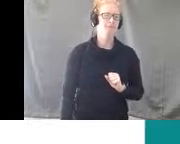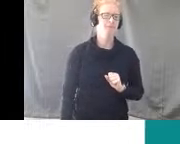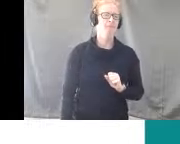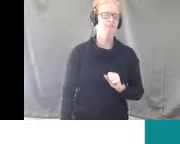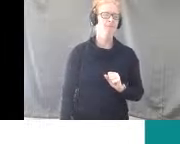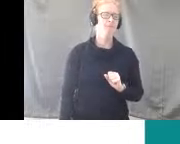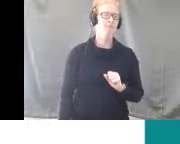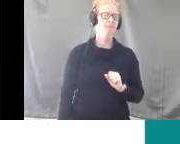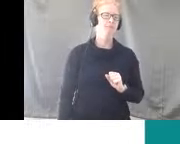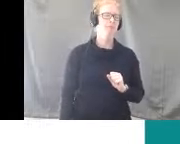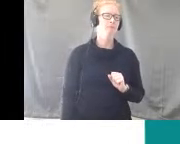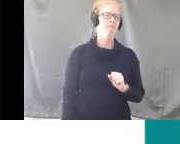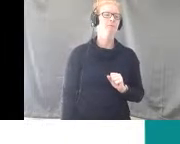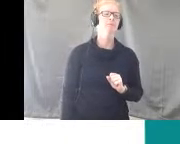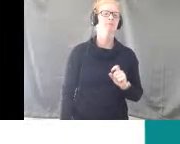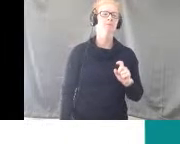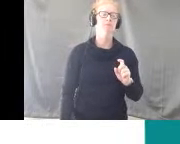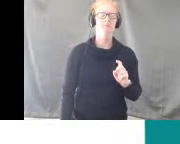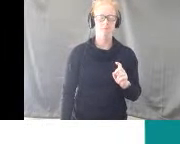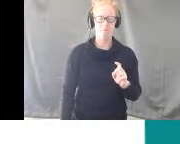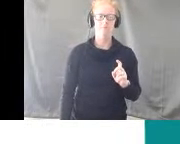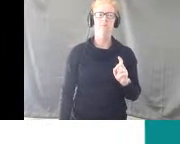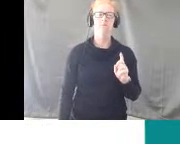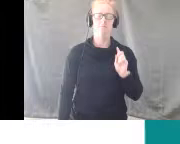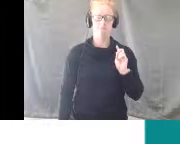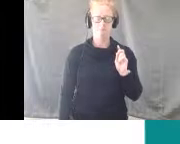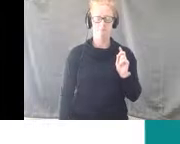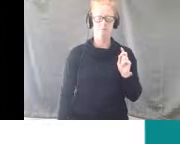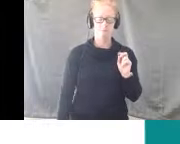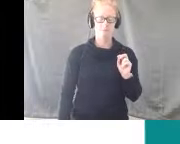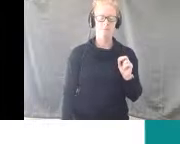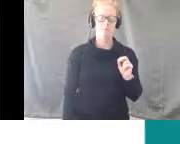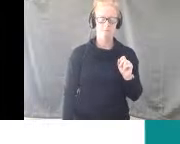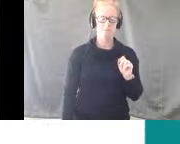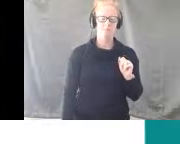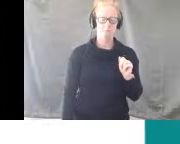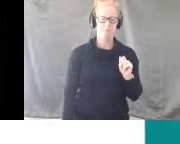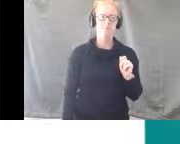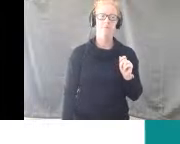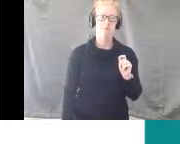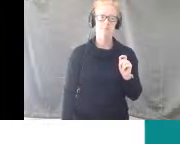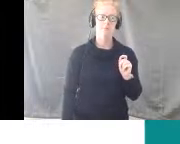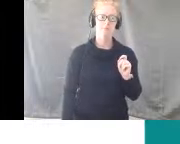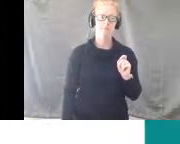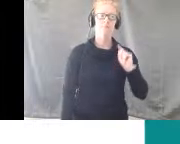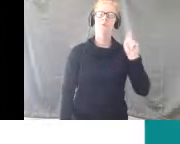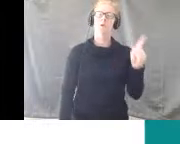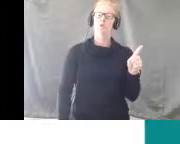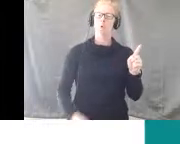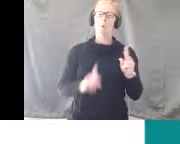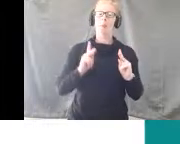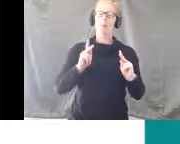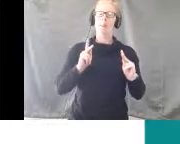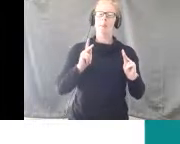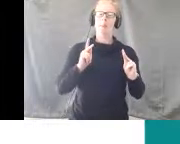And we also know that we are working with the potentially impacted river users. So we've